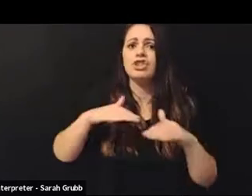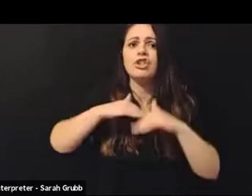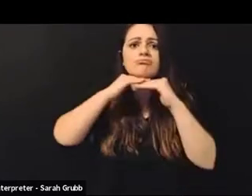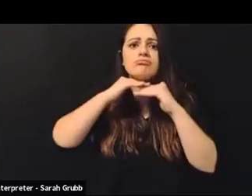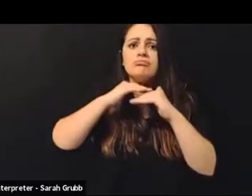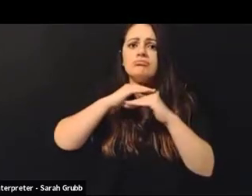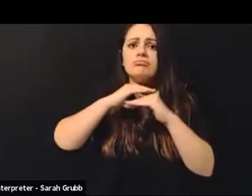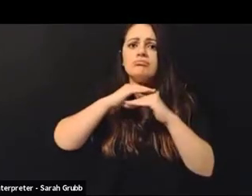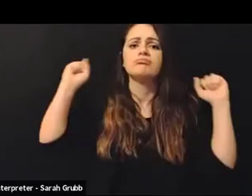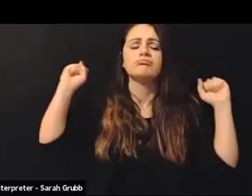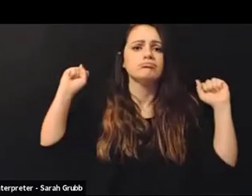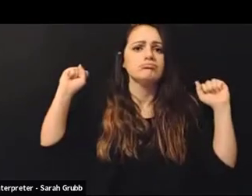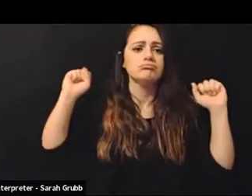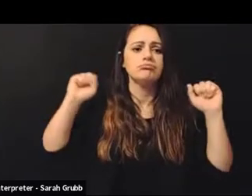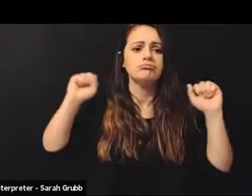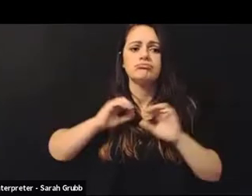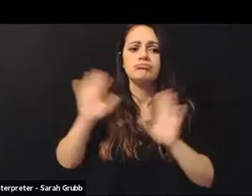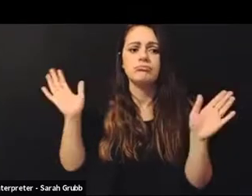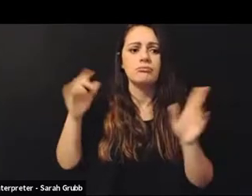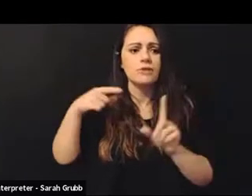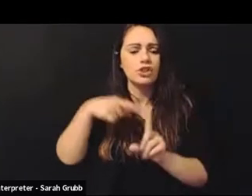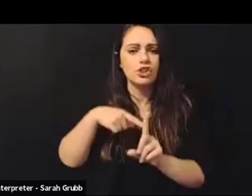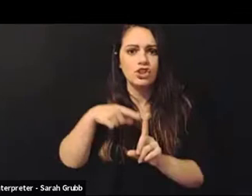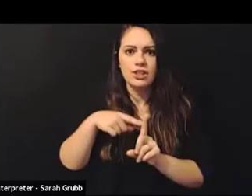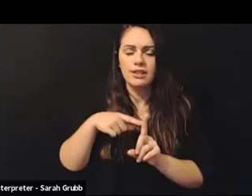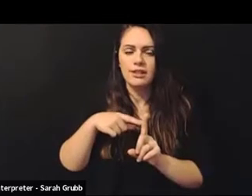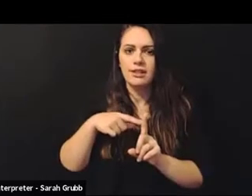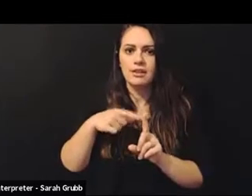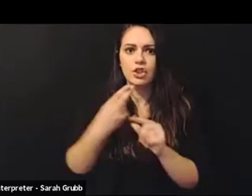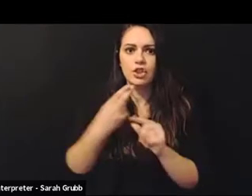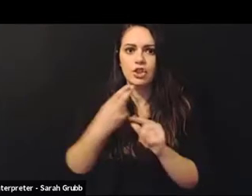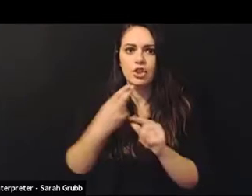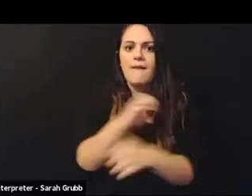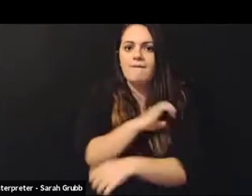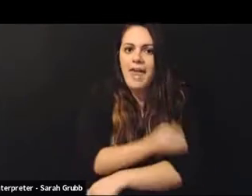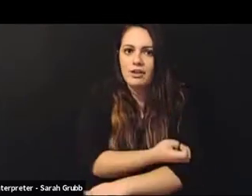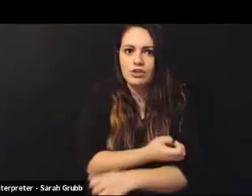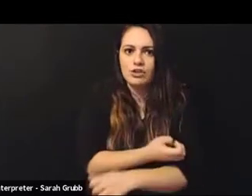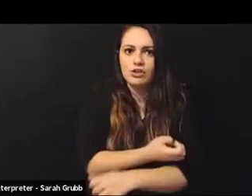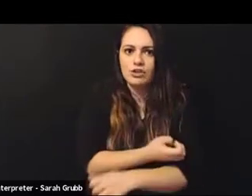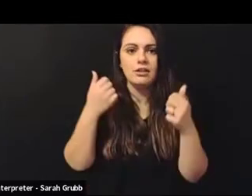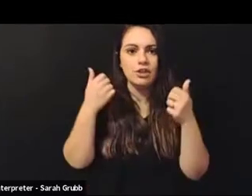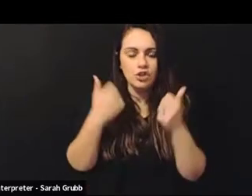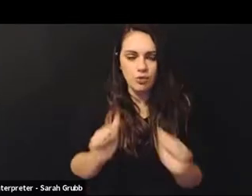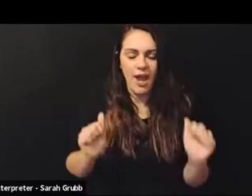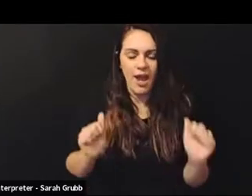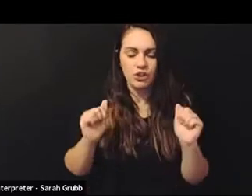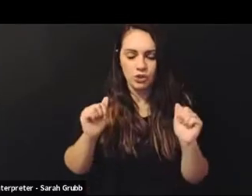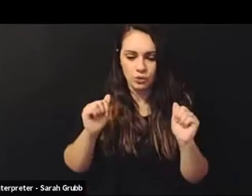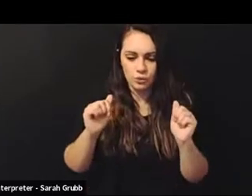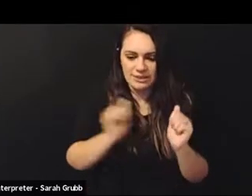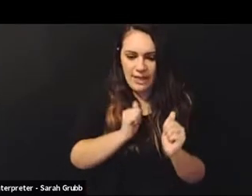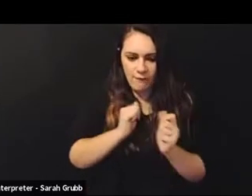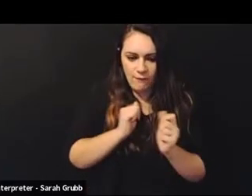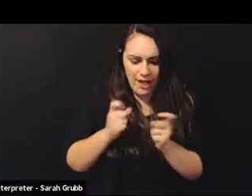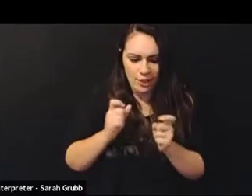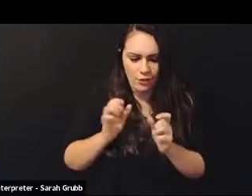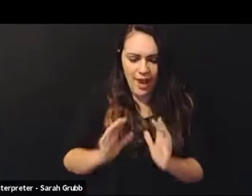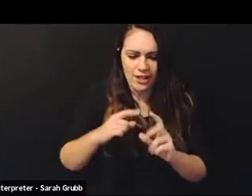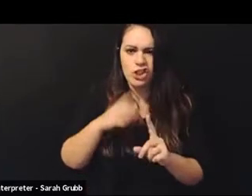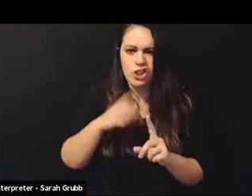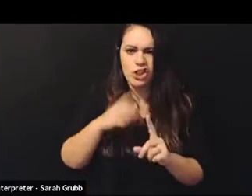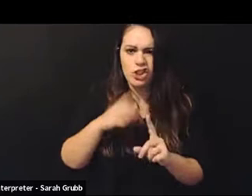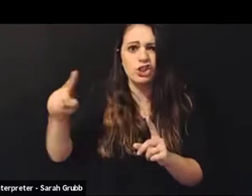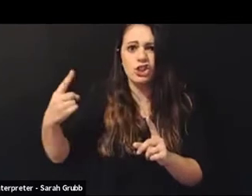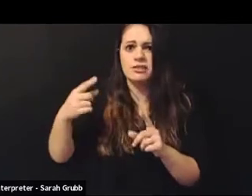keeping herself regulated and pulled together to be focused, she would just go and crash for 20 minutes. And she'd lay on this beanbag, put heavy